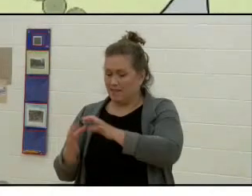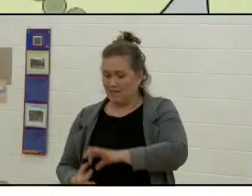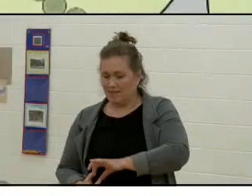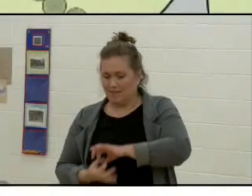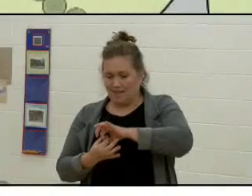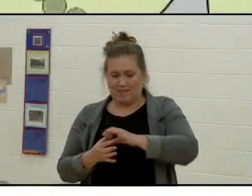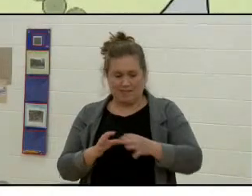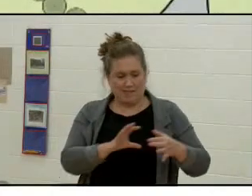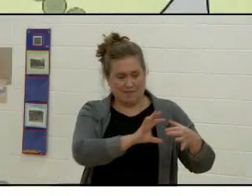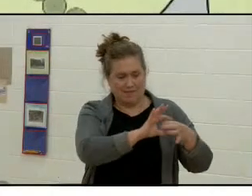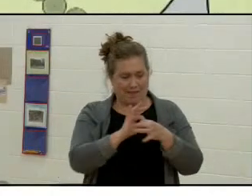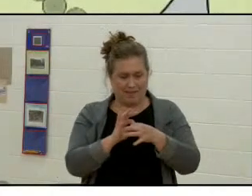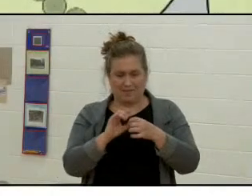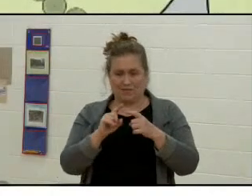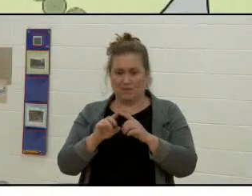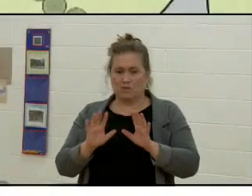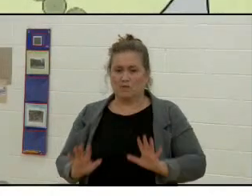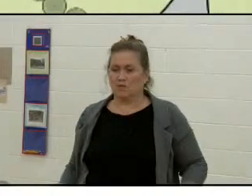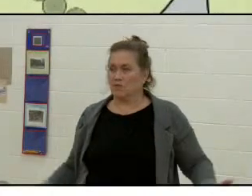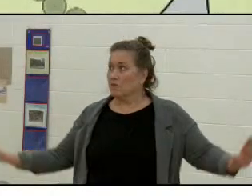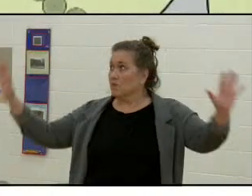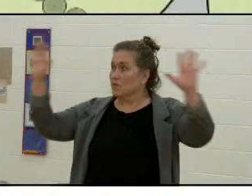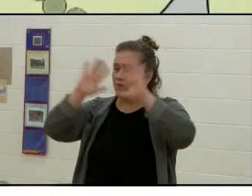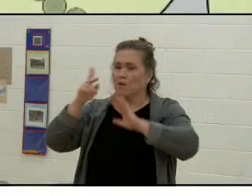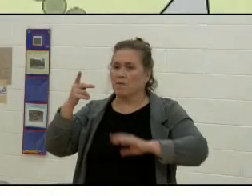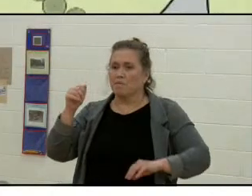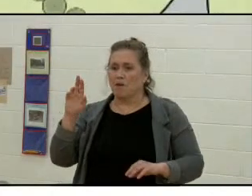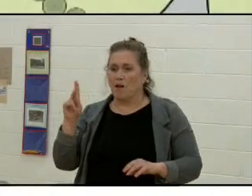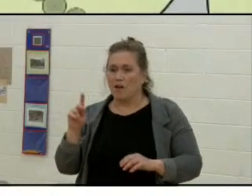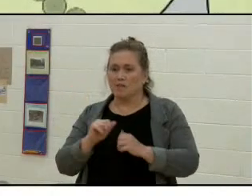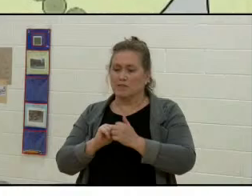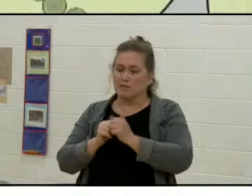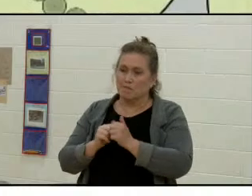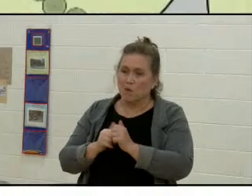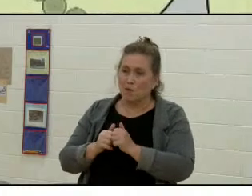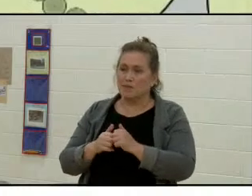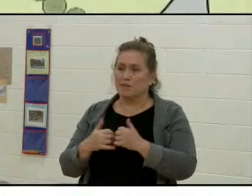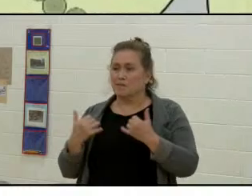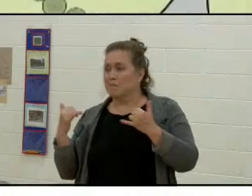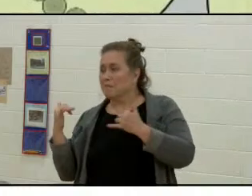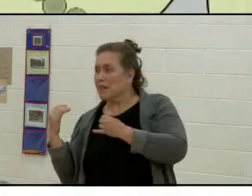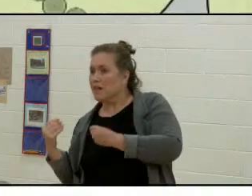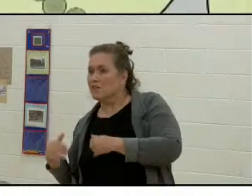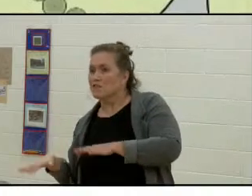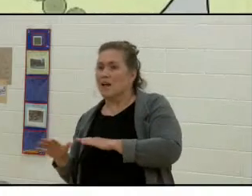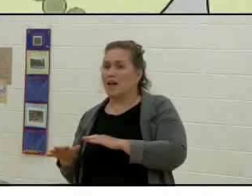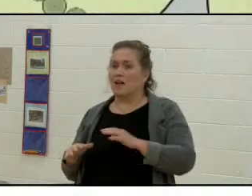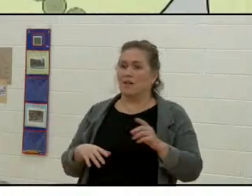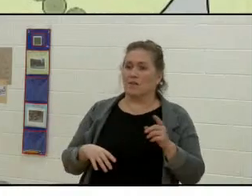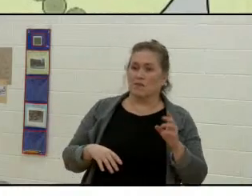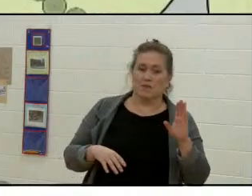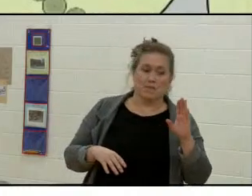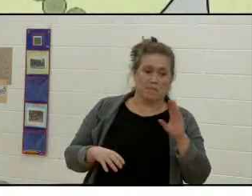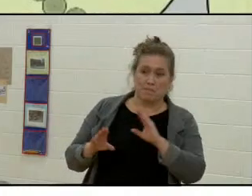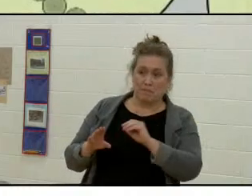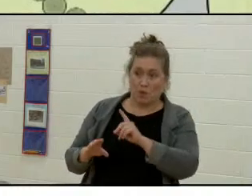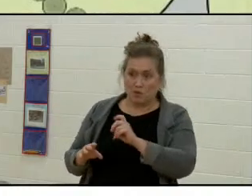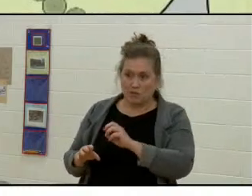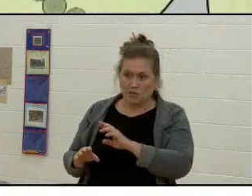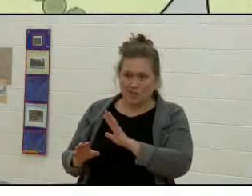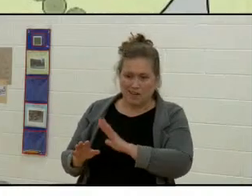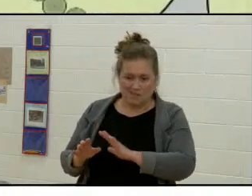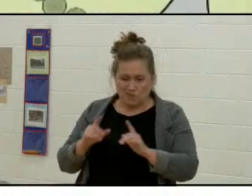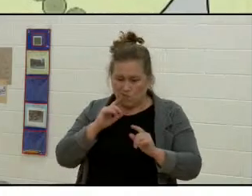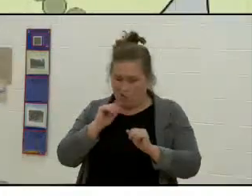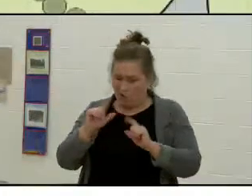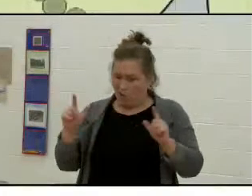down here, the sports areas over here, the skate park over here, some of that parking to the north, as just